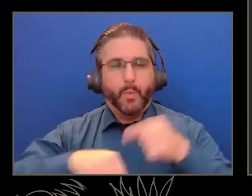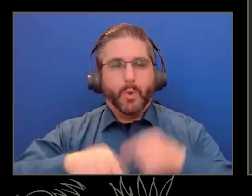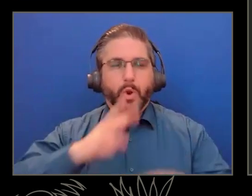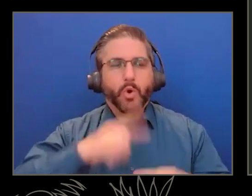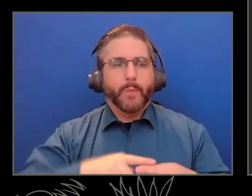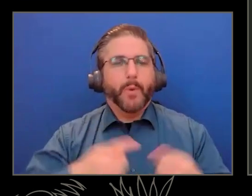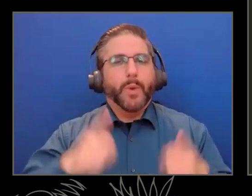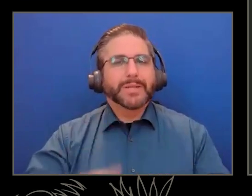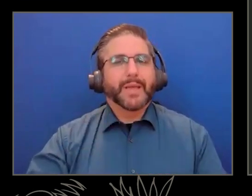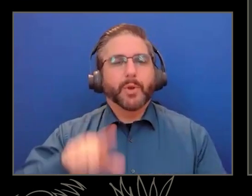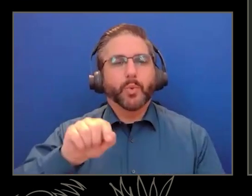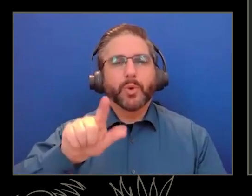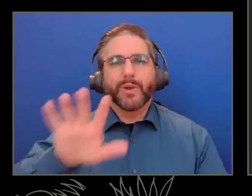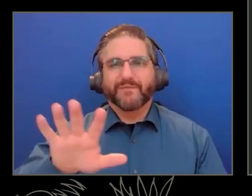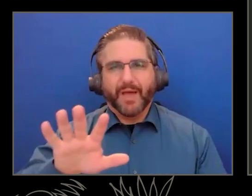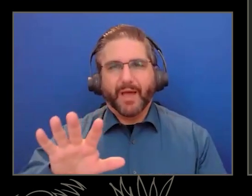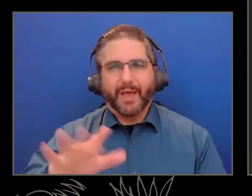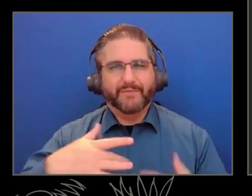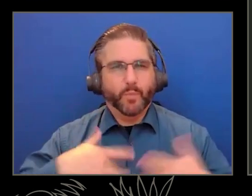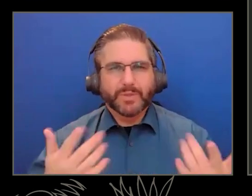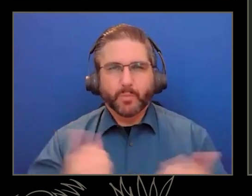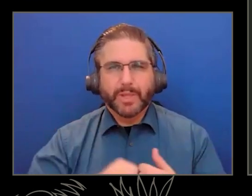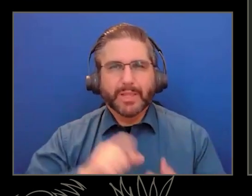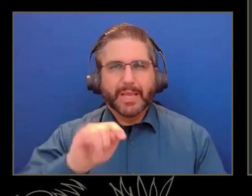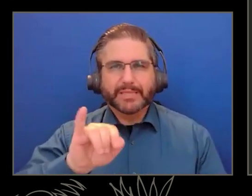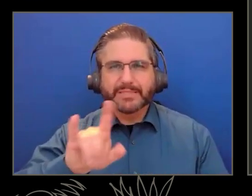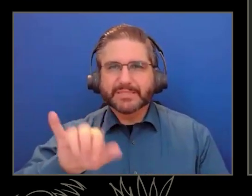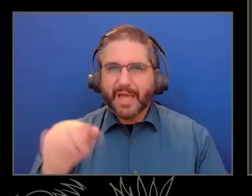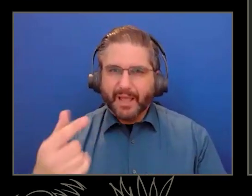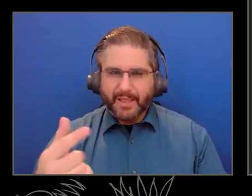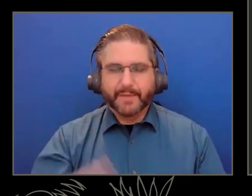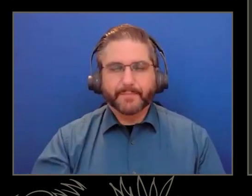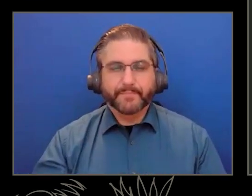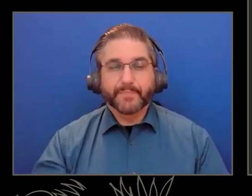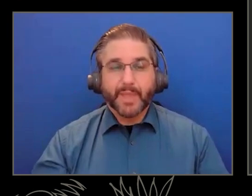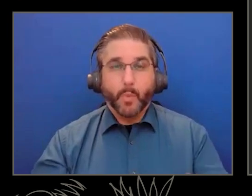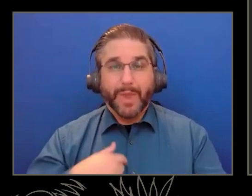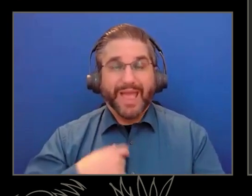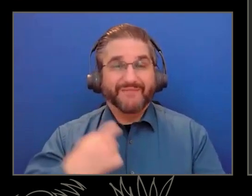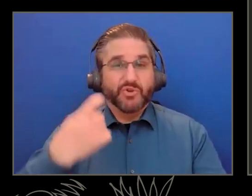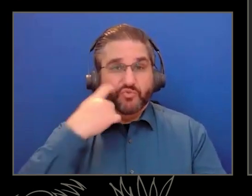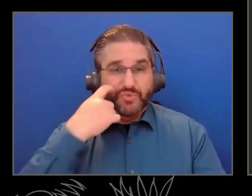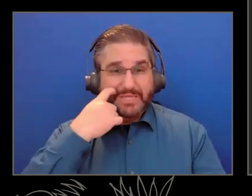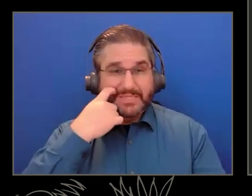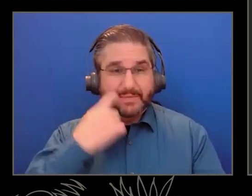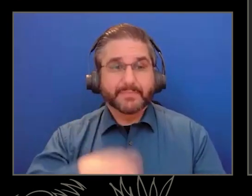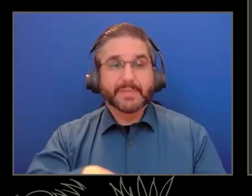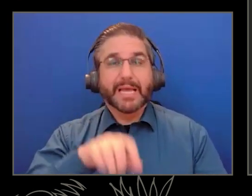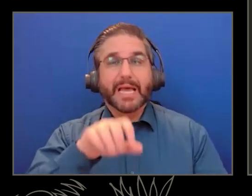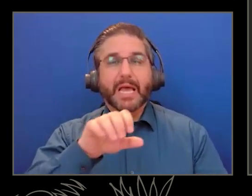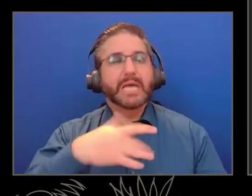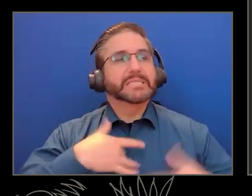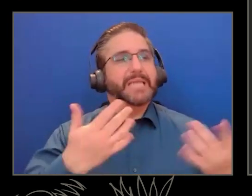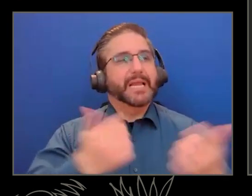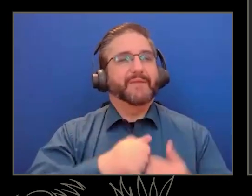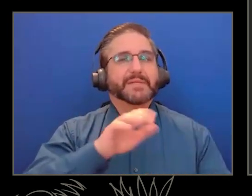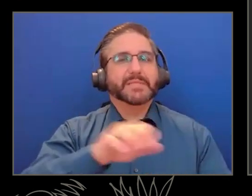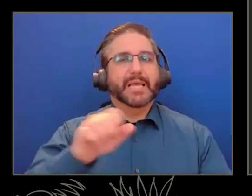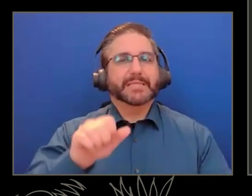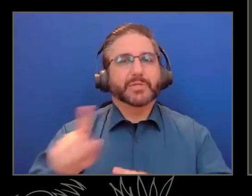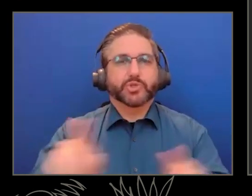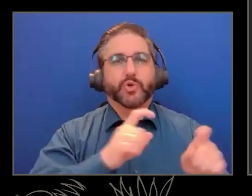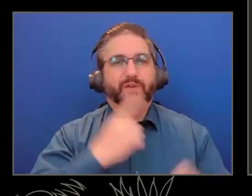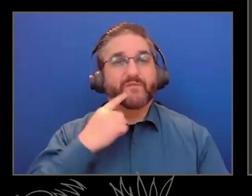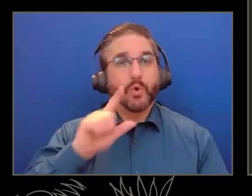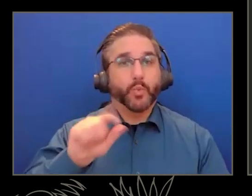in 2025. So this is the results that were gathered from the latest State of CSS survey in 2024. And if you've